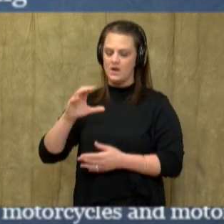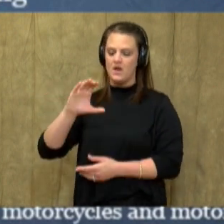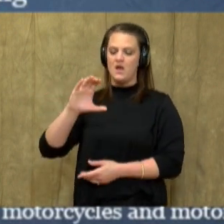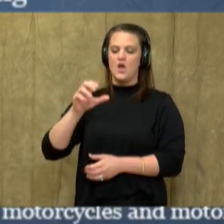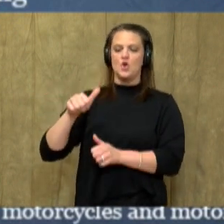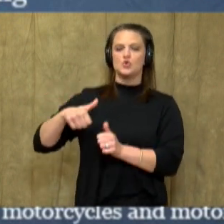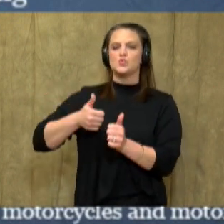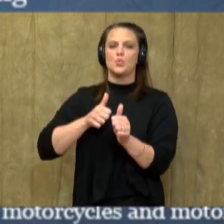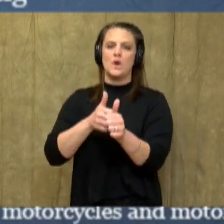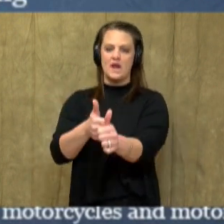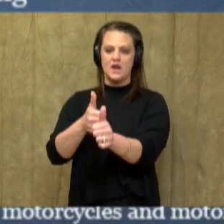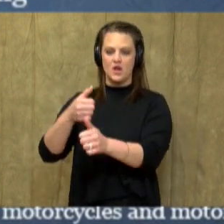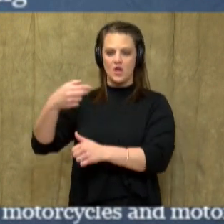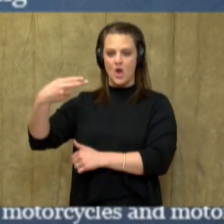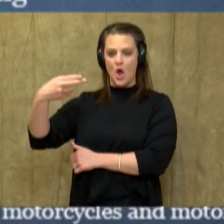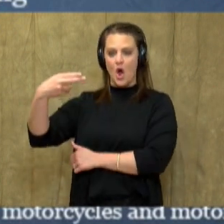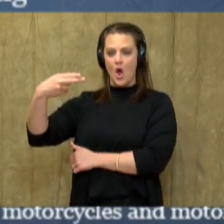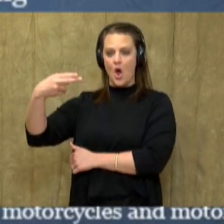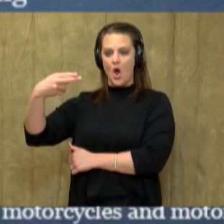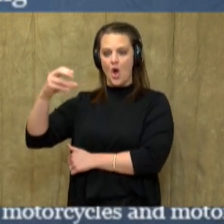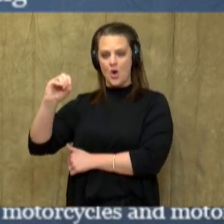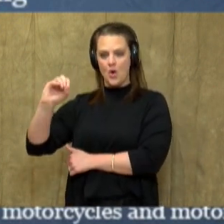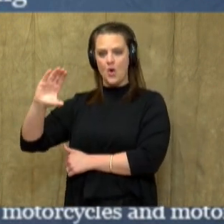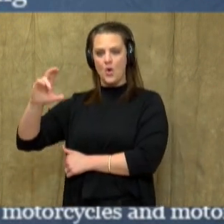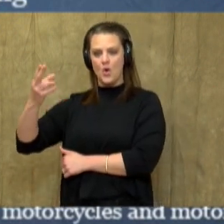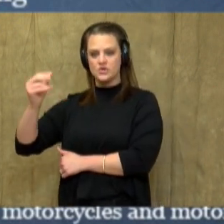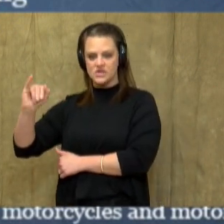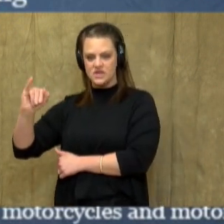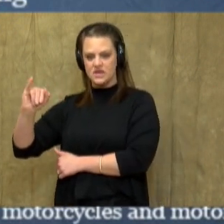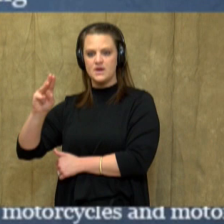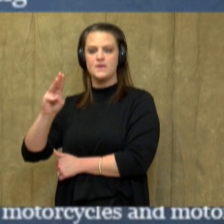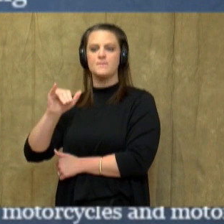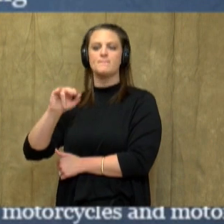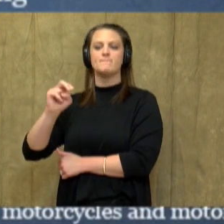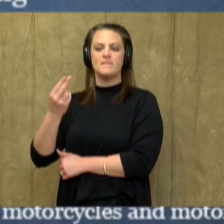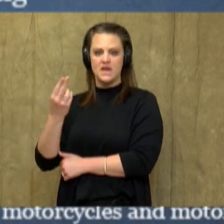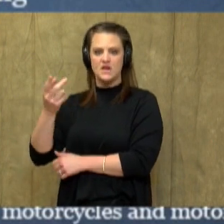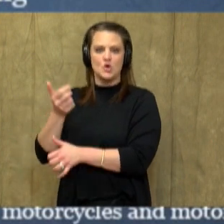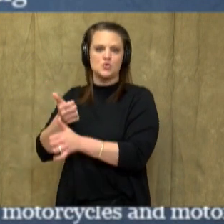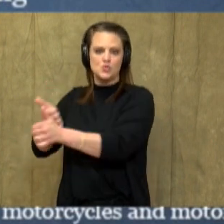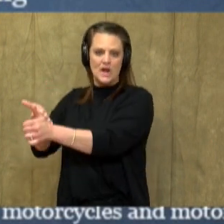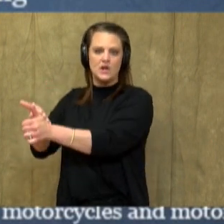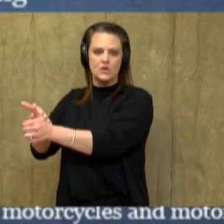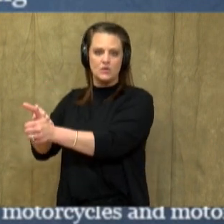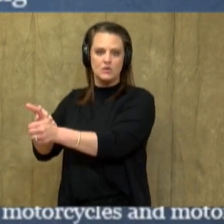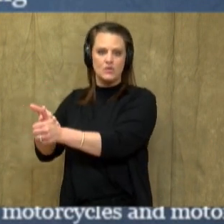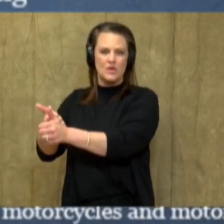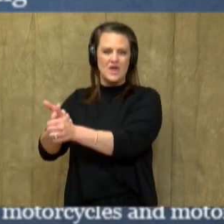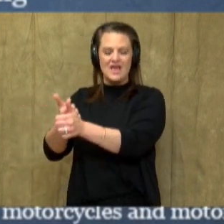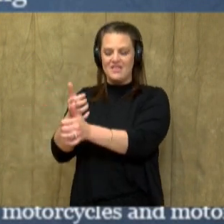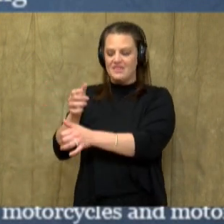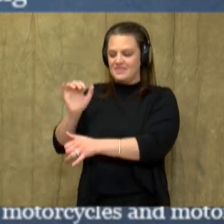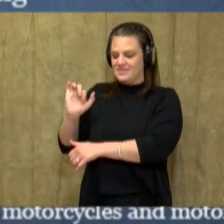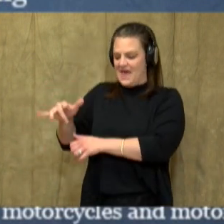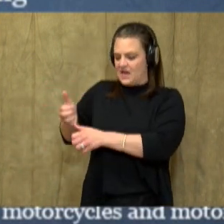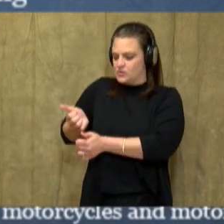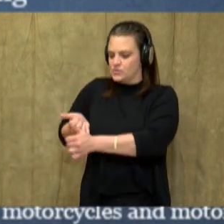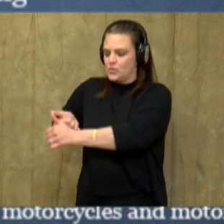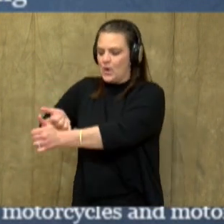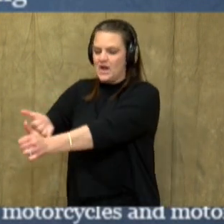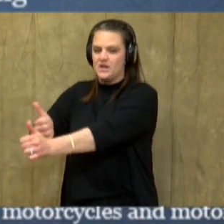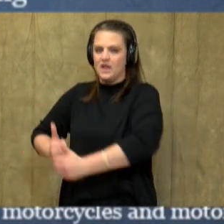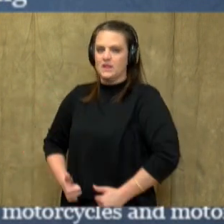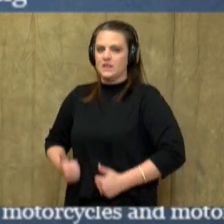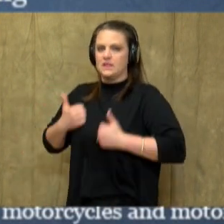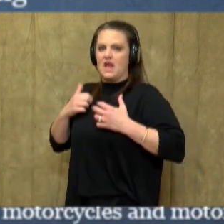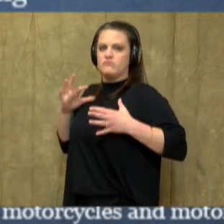This trail, and again, it's written here, the title, the Ho Chi Minh Trail. This trail, think of it as a major lifeline, an artery. And